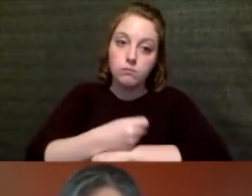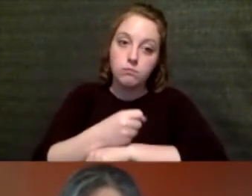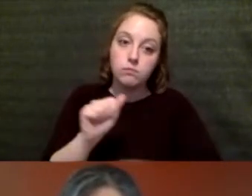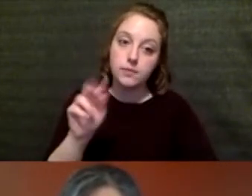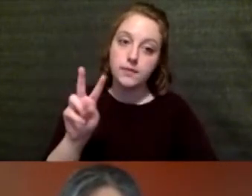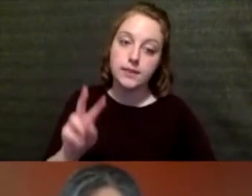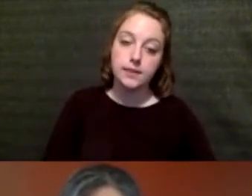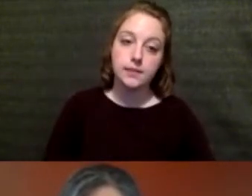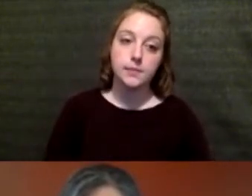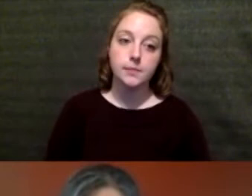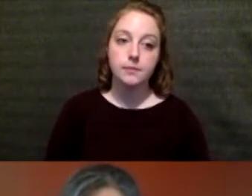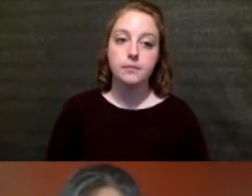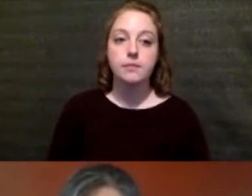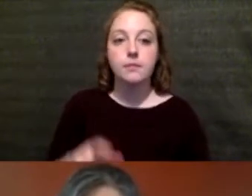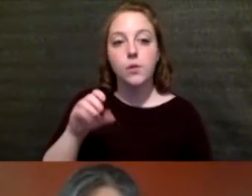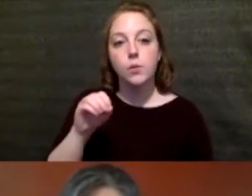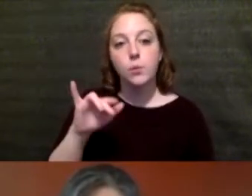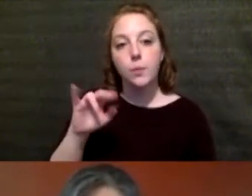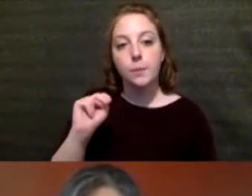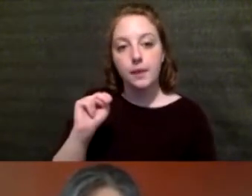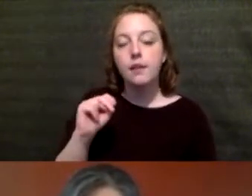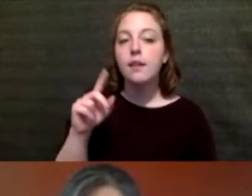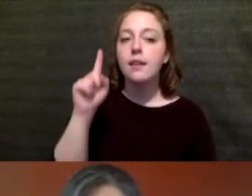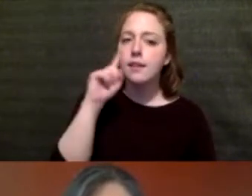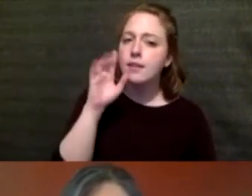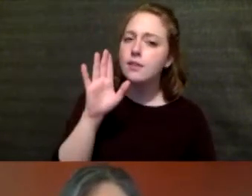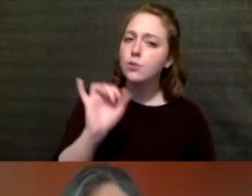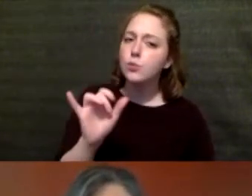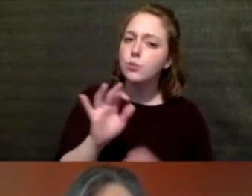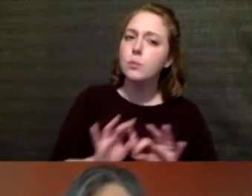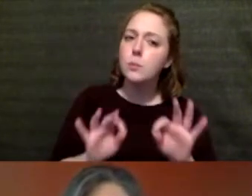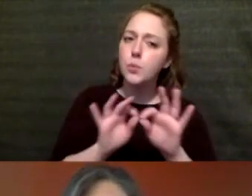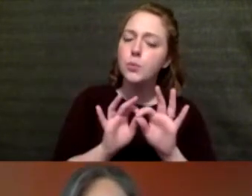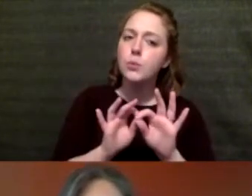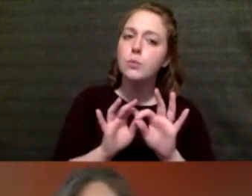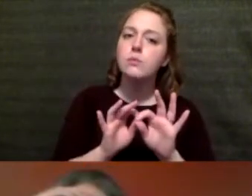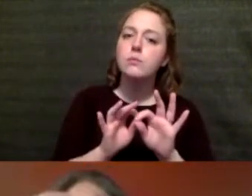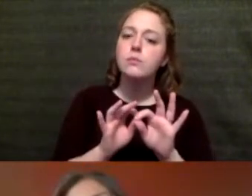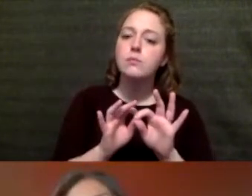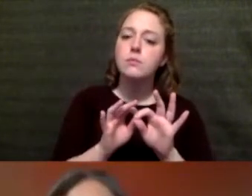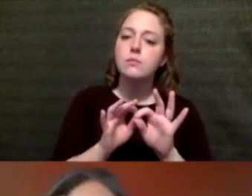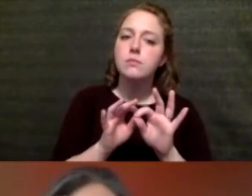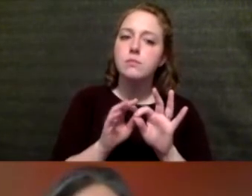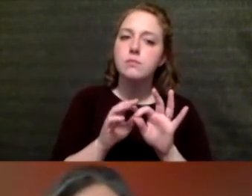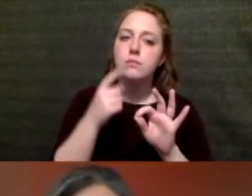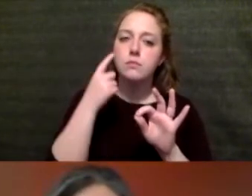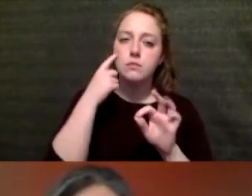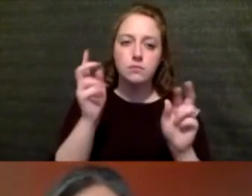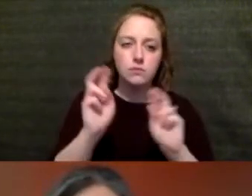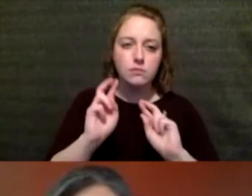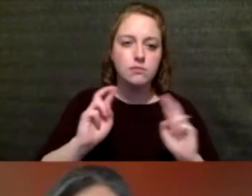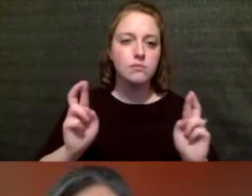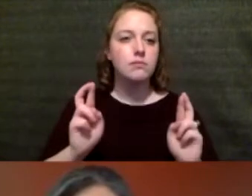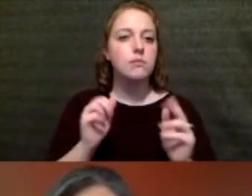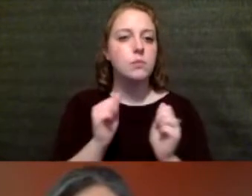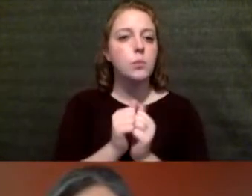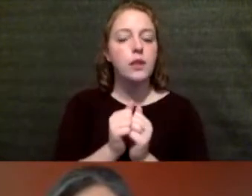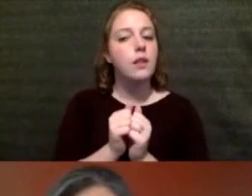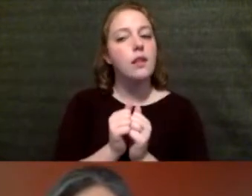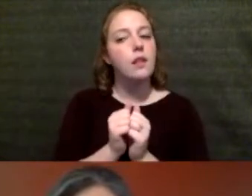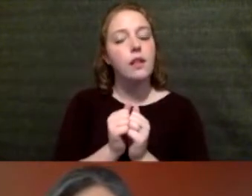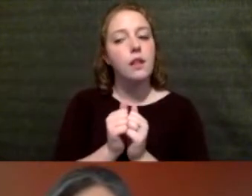I think it'll be real important to be, um, prepared with what we're gaining,